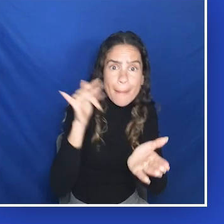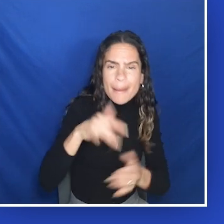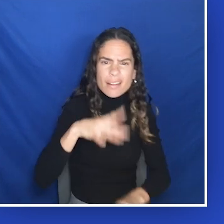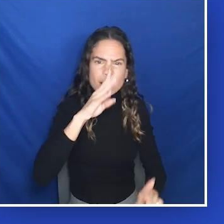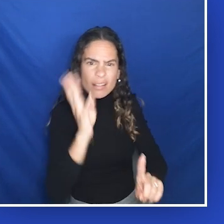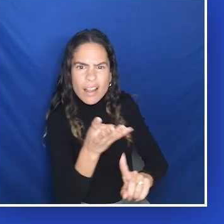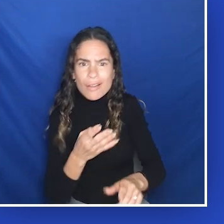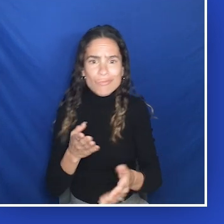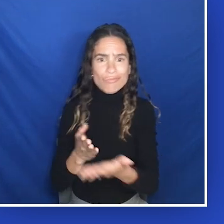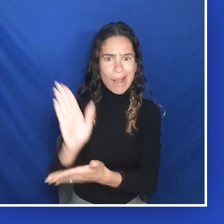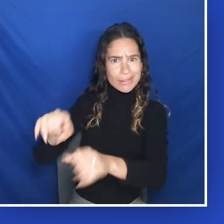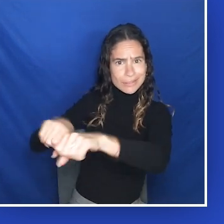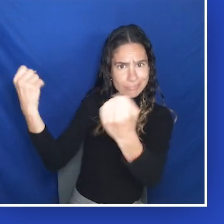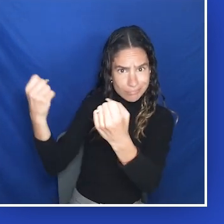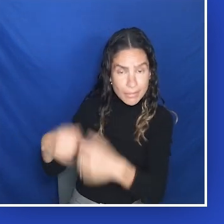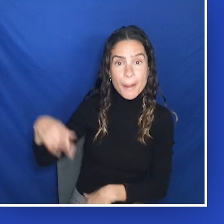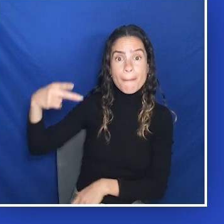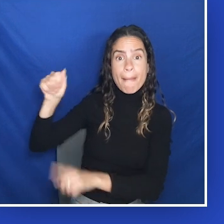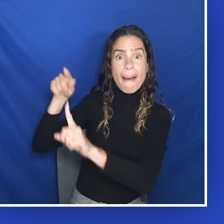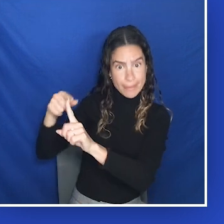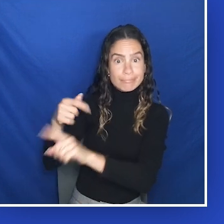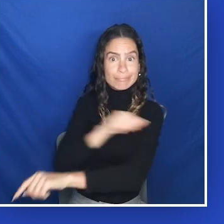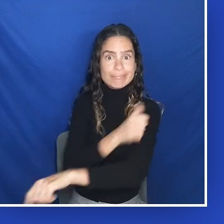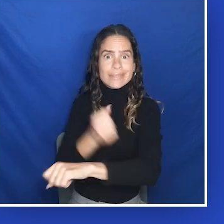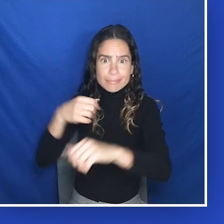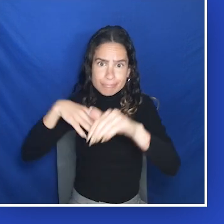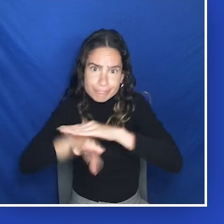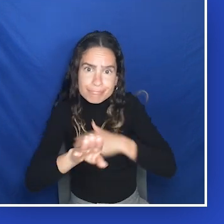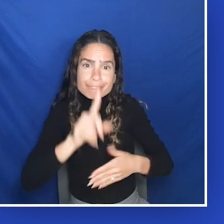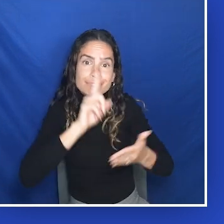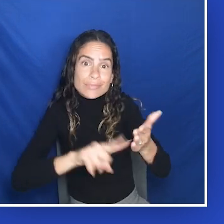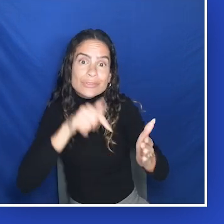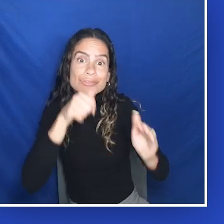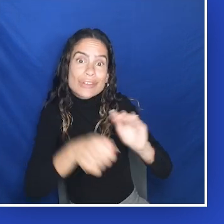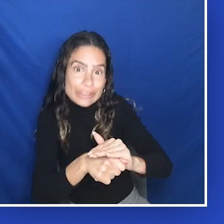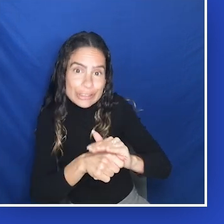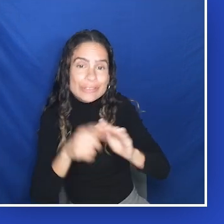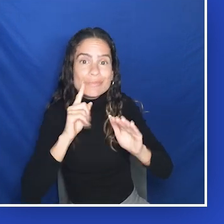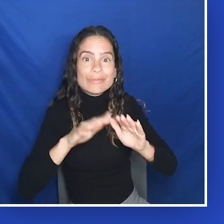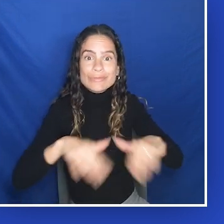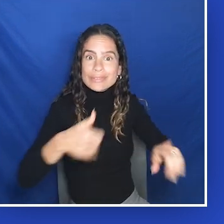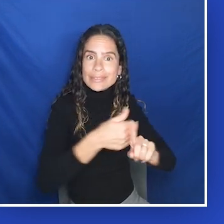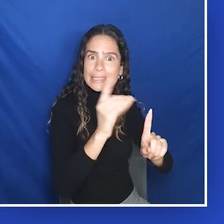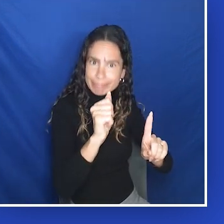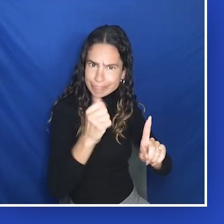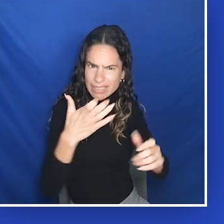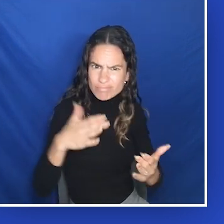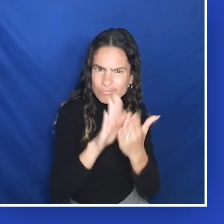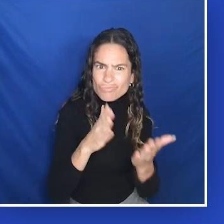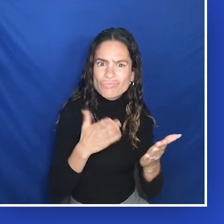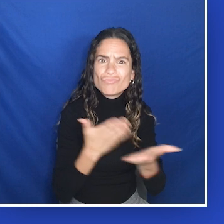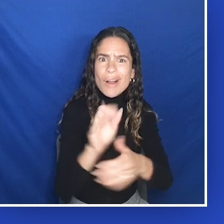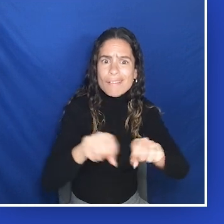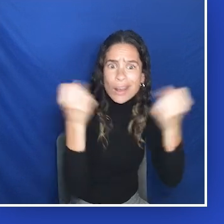neglect and rights violations. One P&A used their access authority to investigate a shelter for children with disabilities so they could